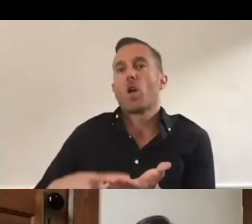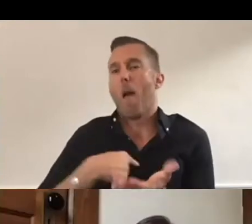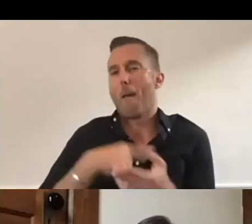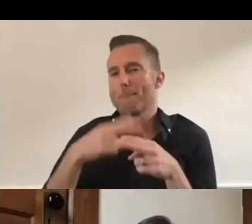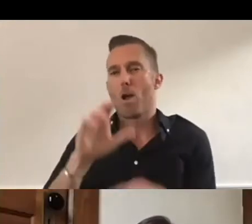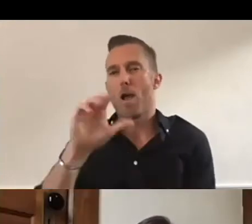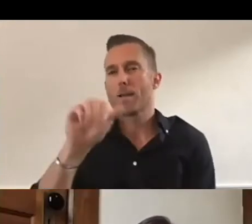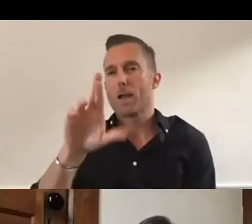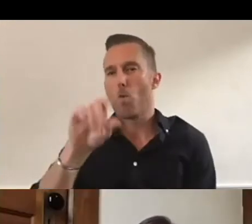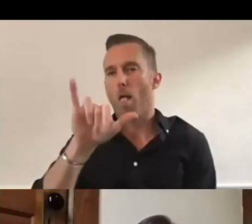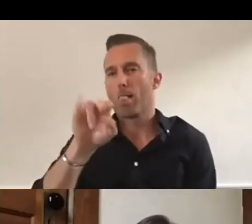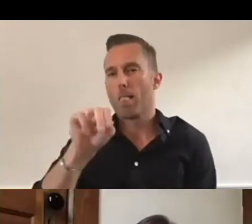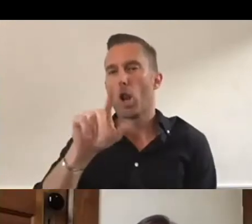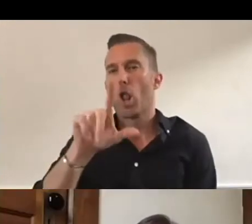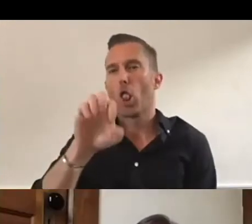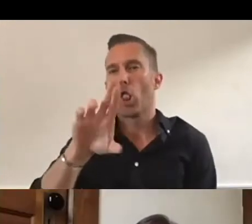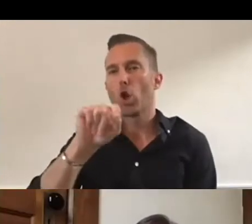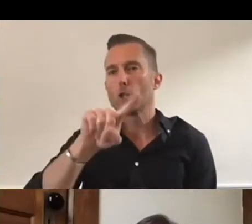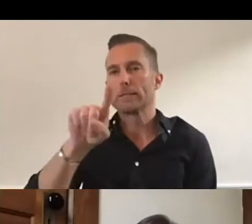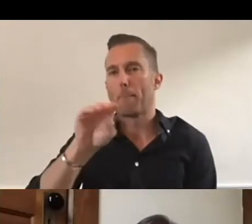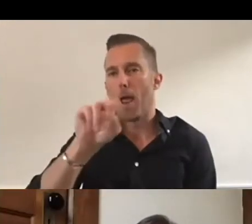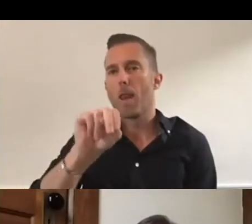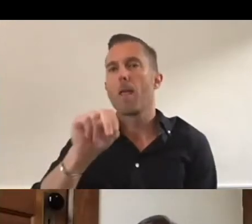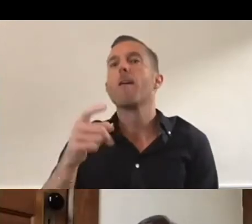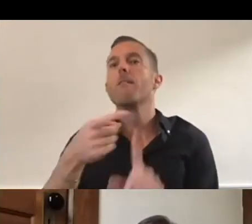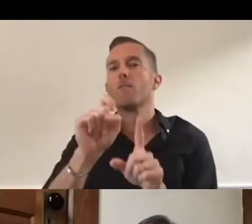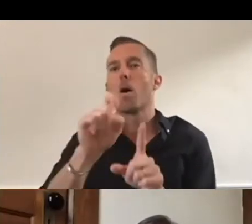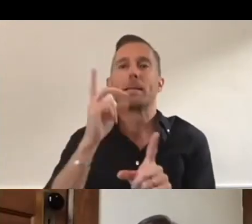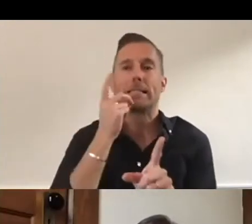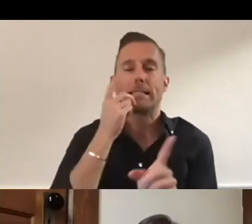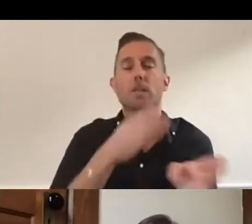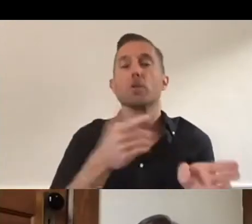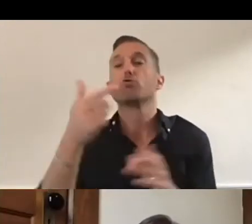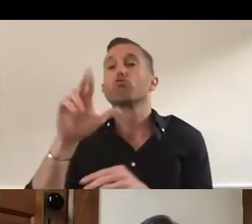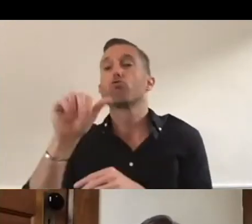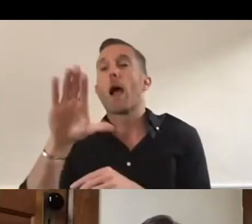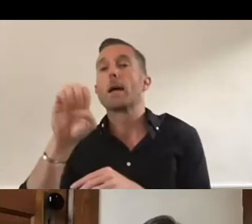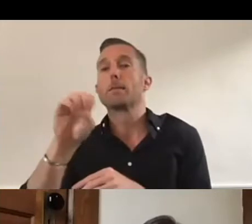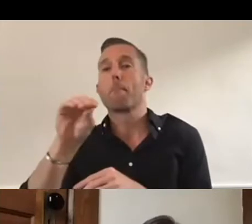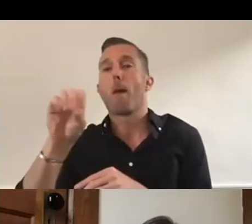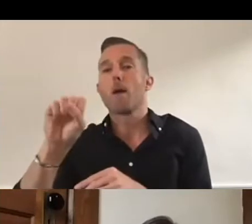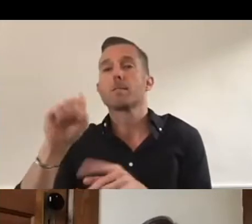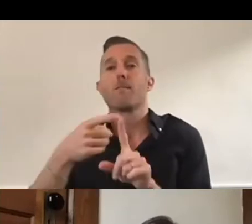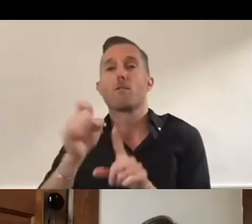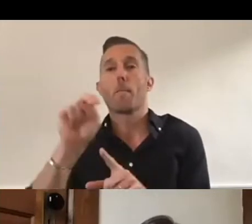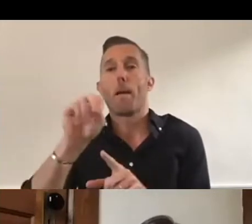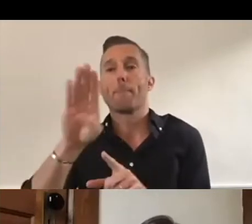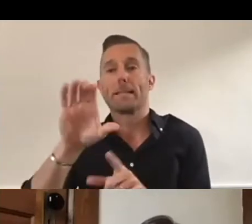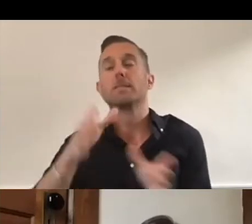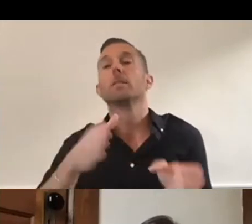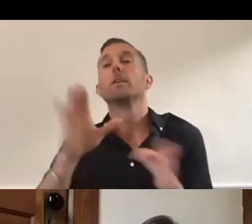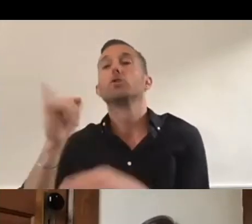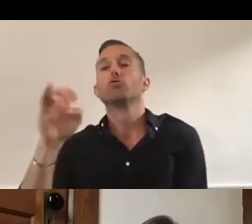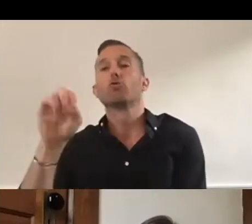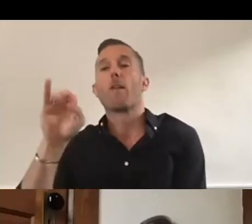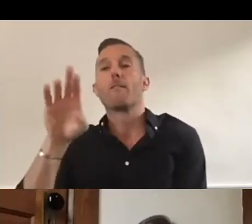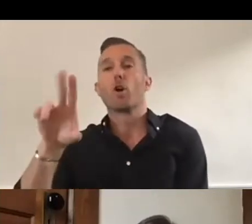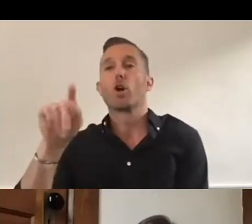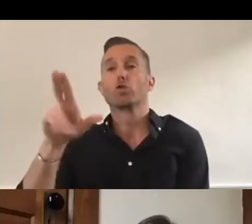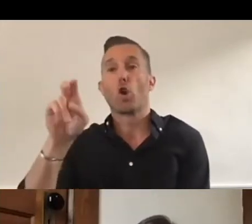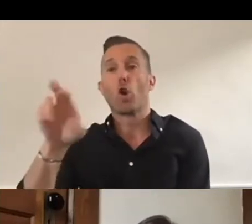Lertzman from Disney, Grace Moss from NBC, and Jennifer Turner from Sony.